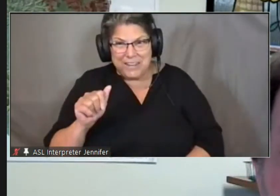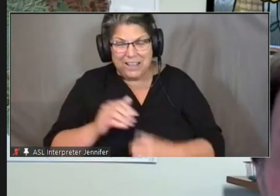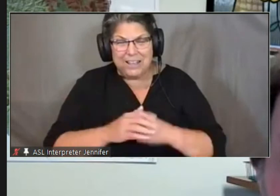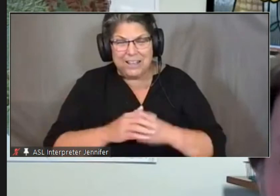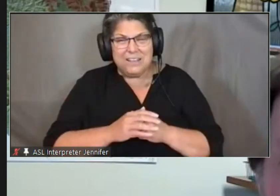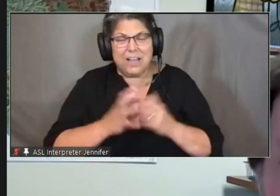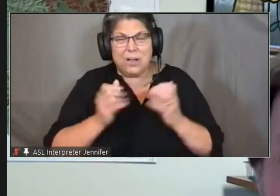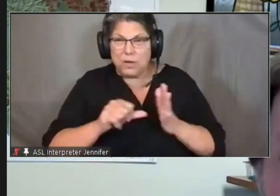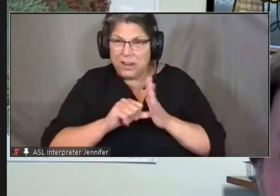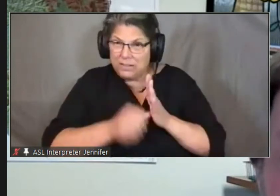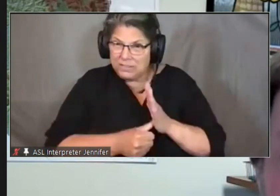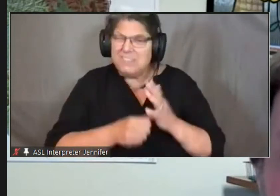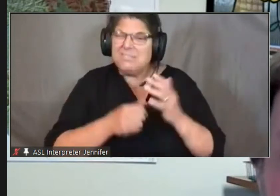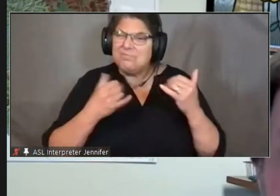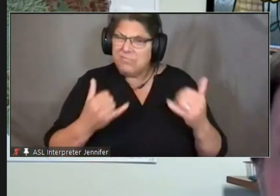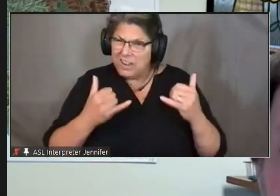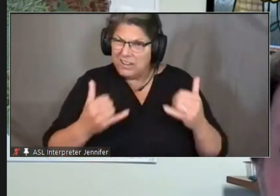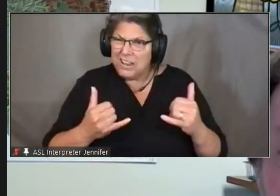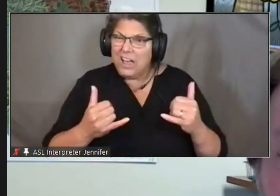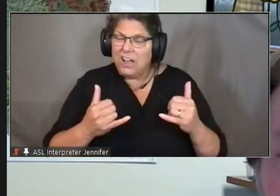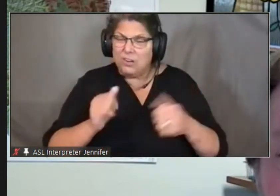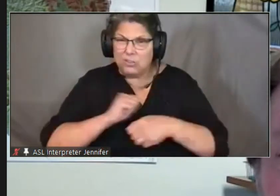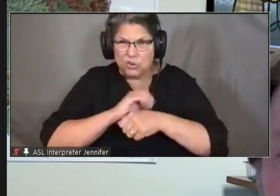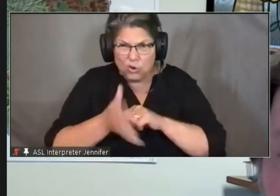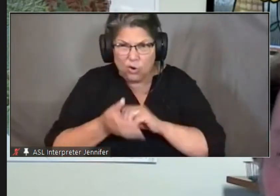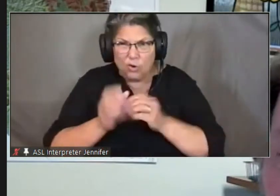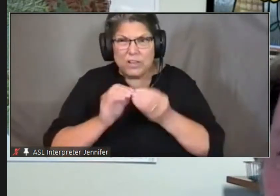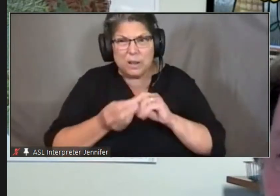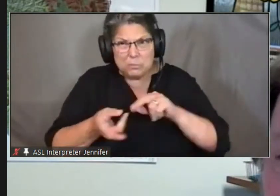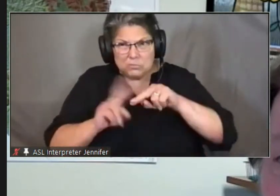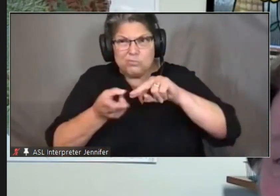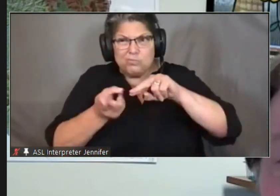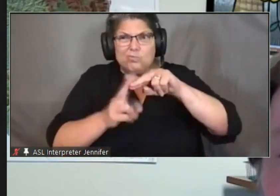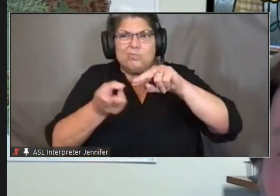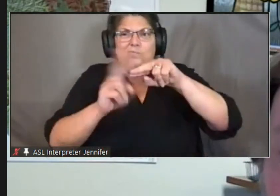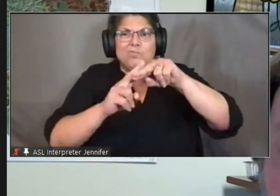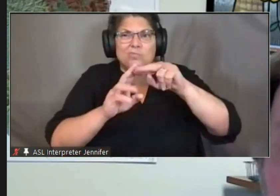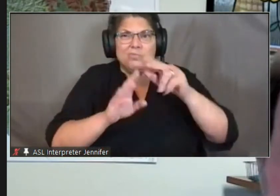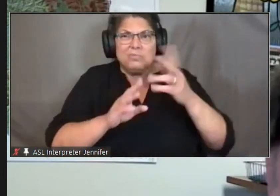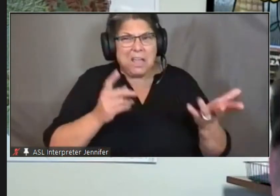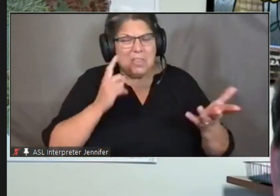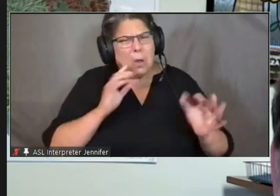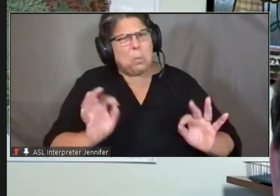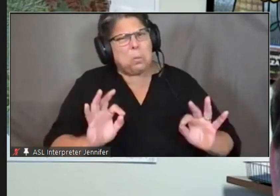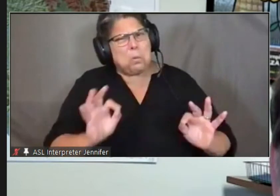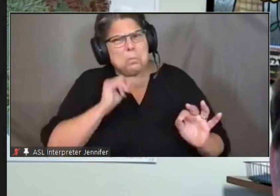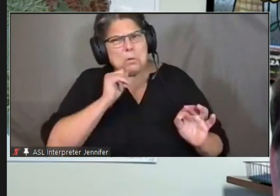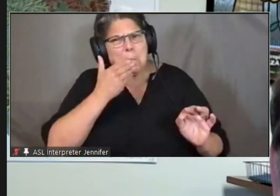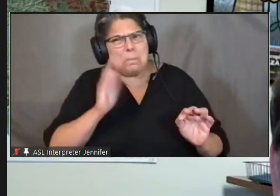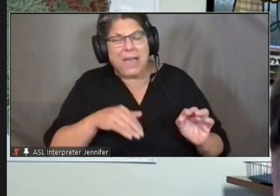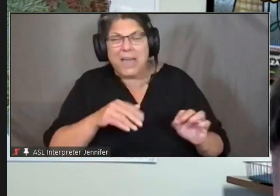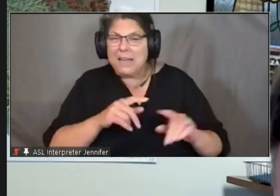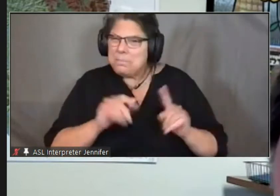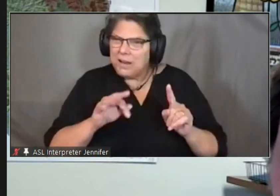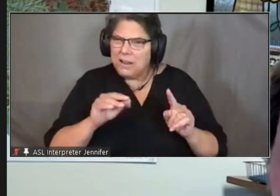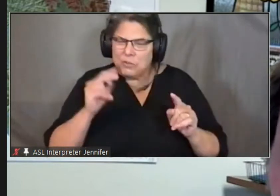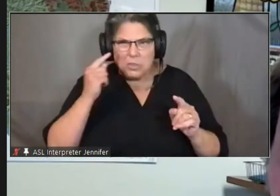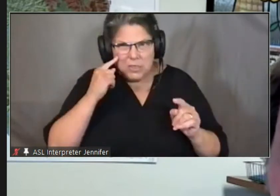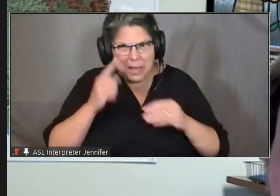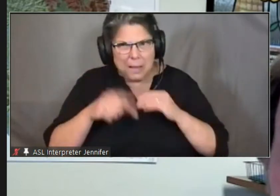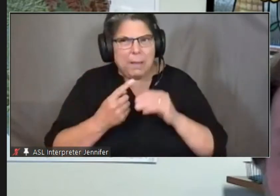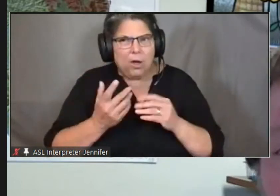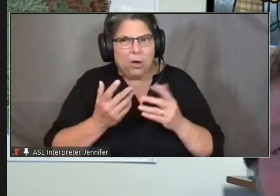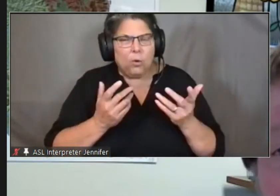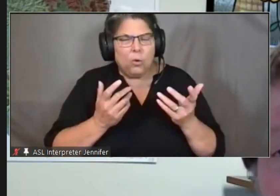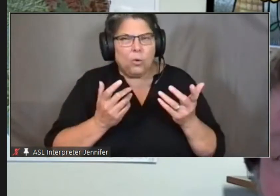we are in a surge at this point. The numbers may seem smaller, but when you look at it from the point of view